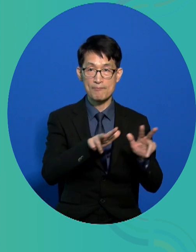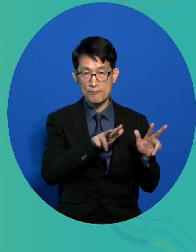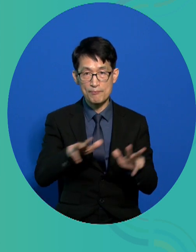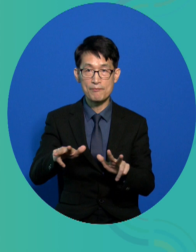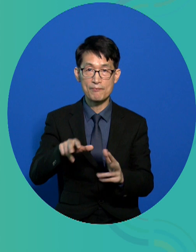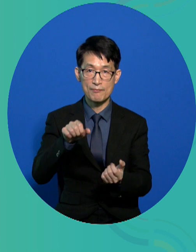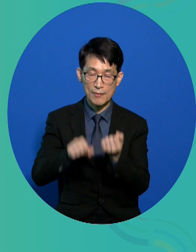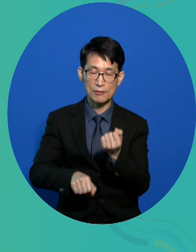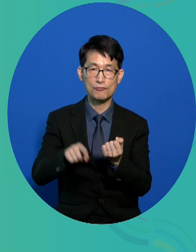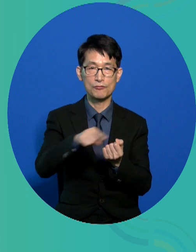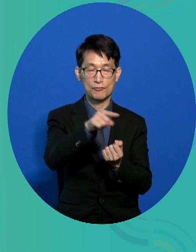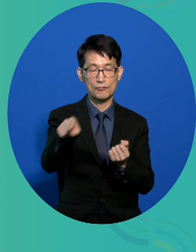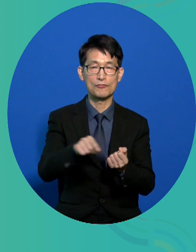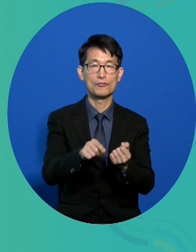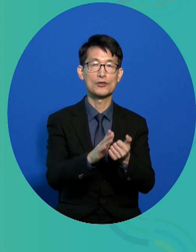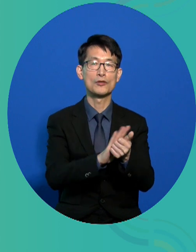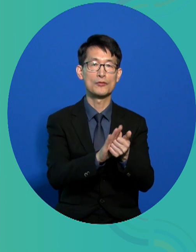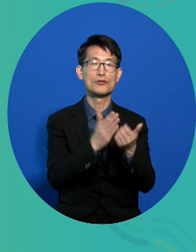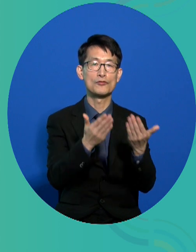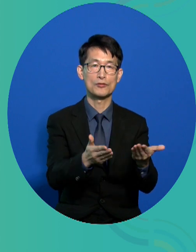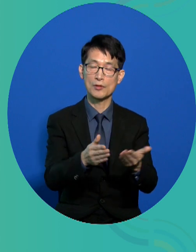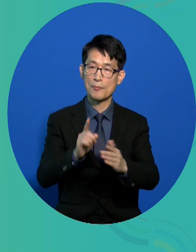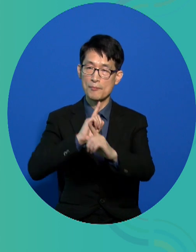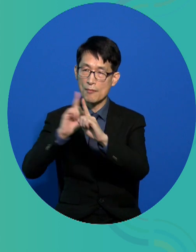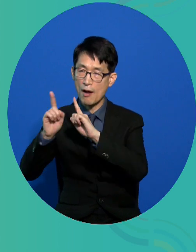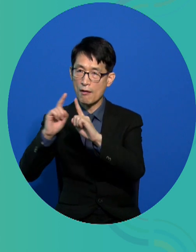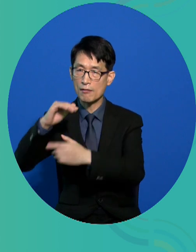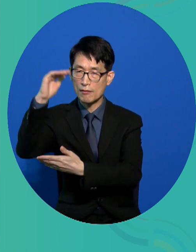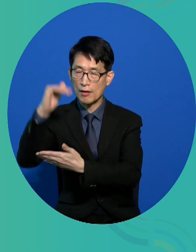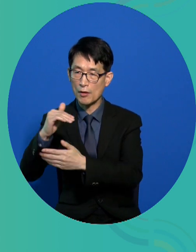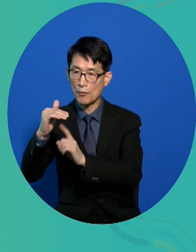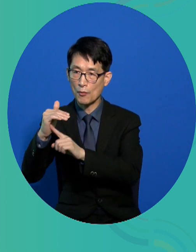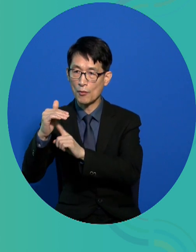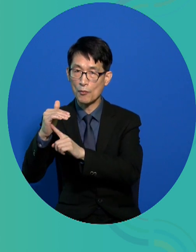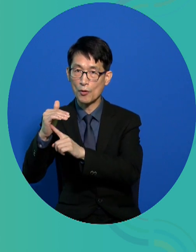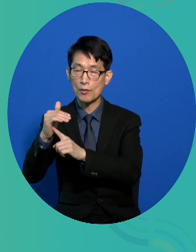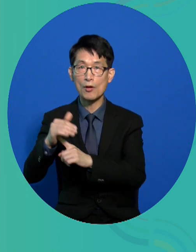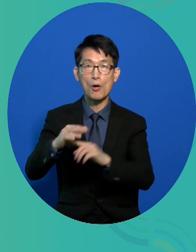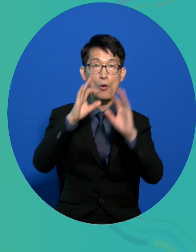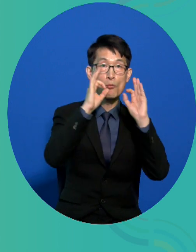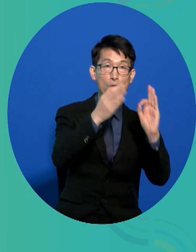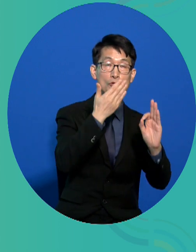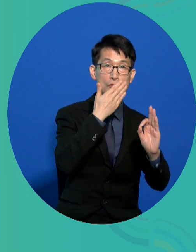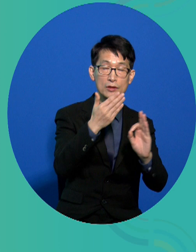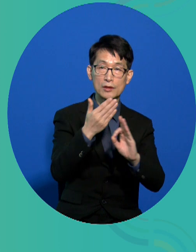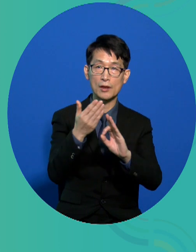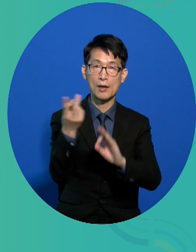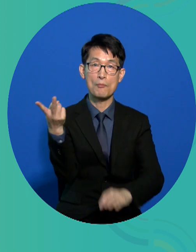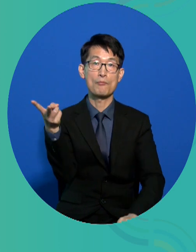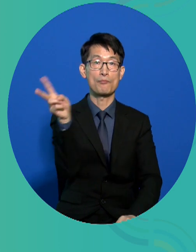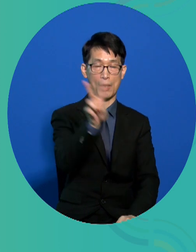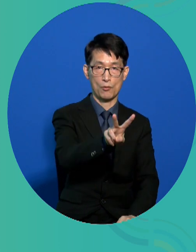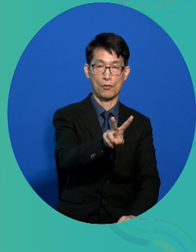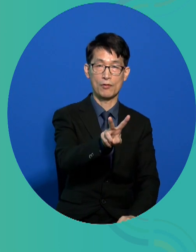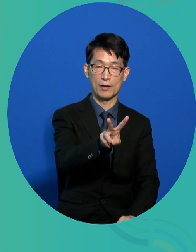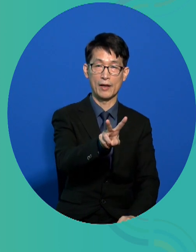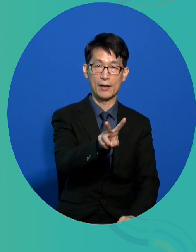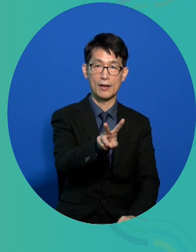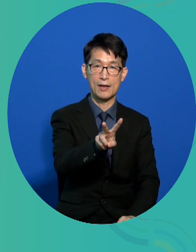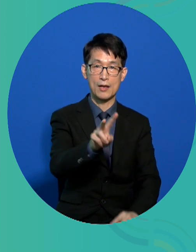service to promote communication accessibility. And the CART service is one in which